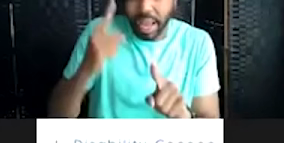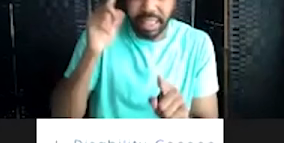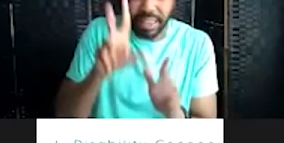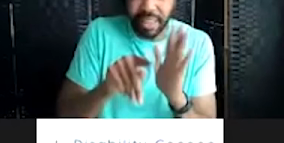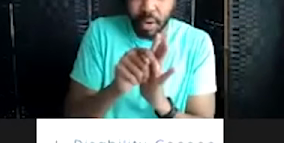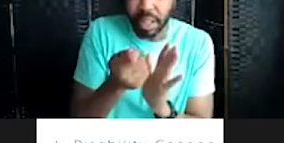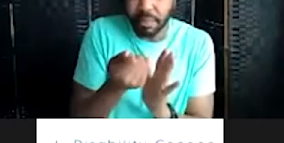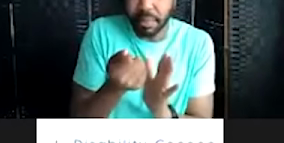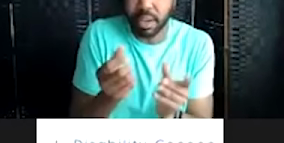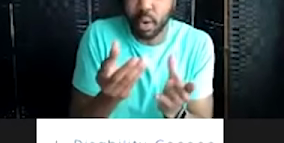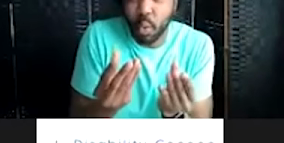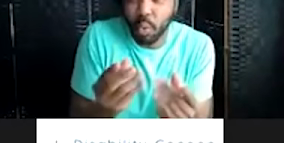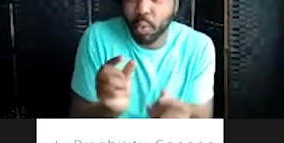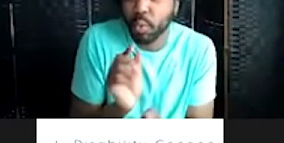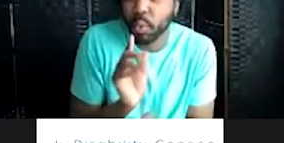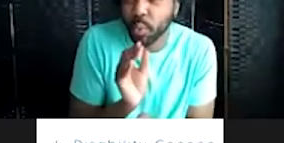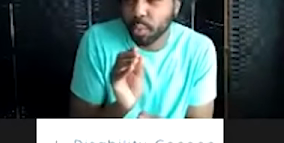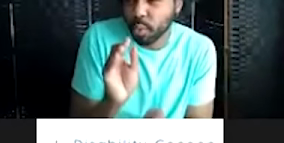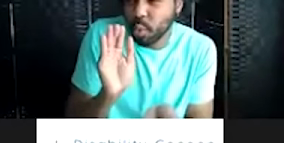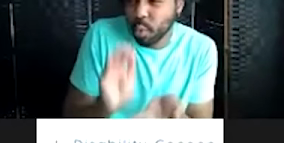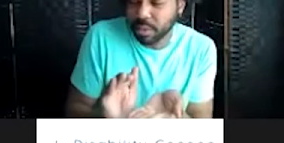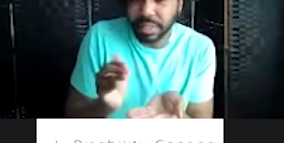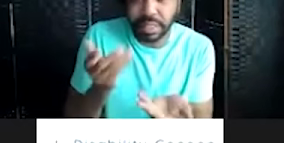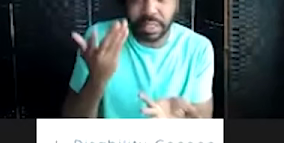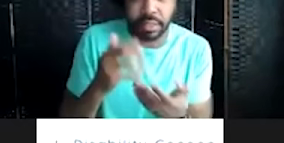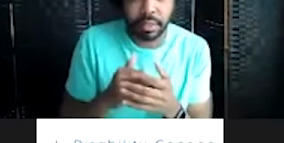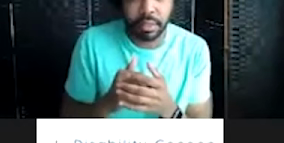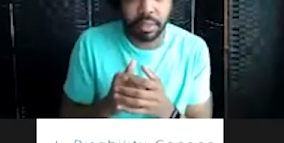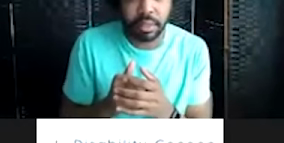Let me try this again.